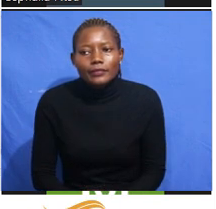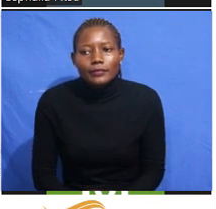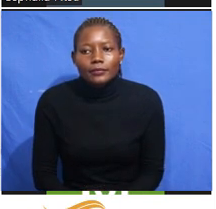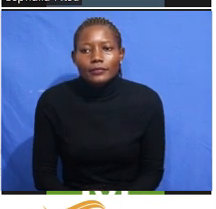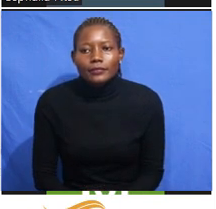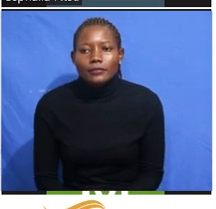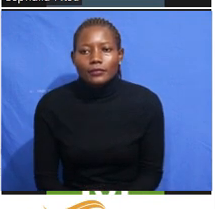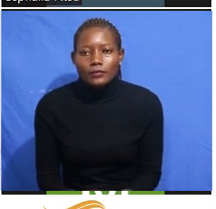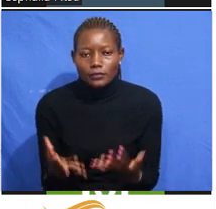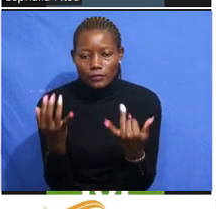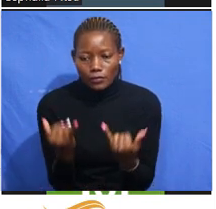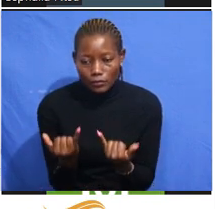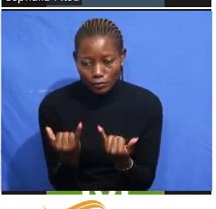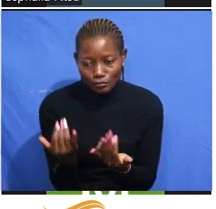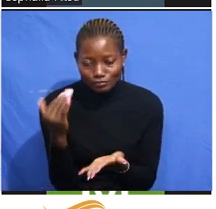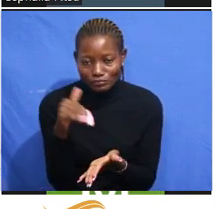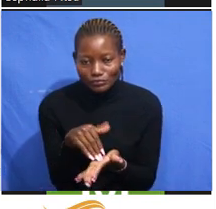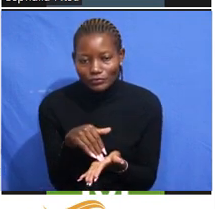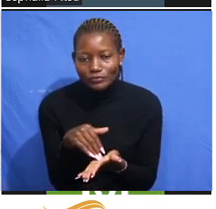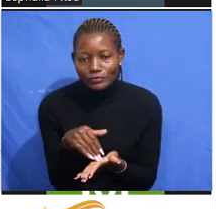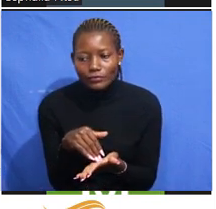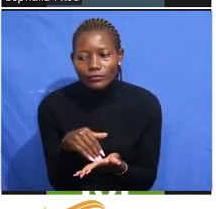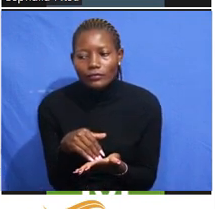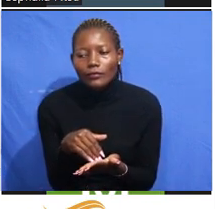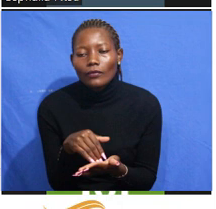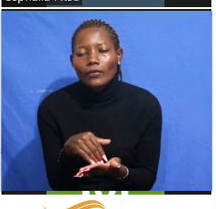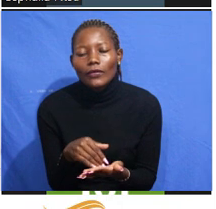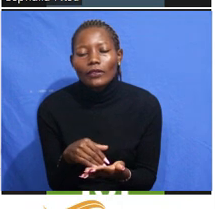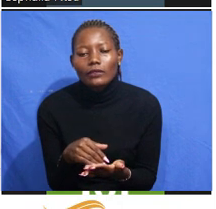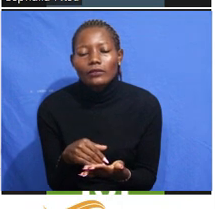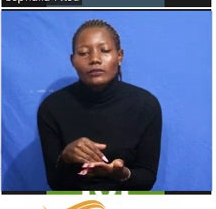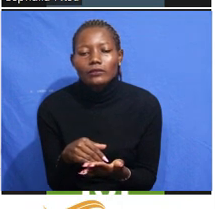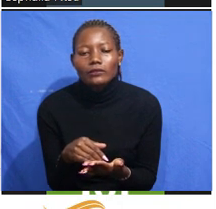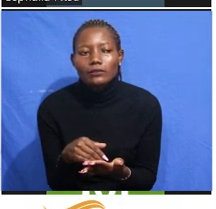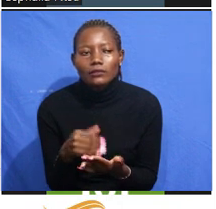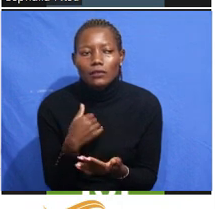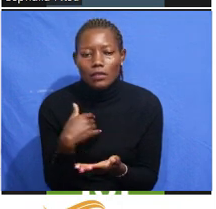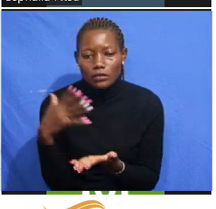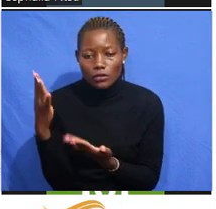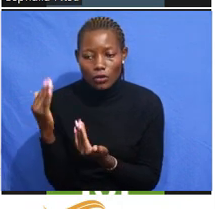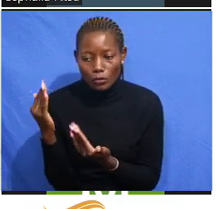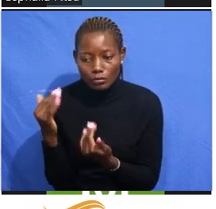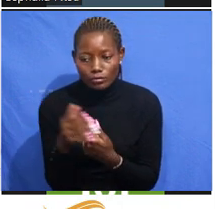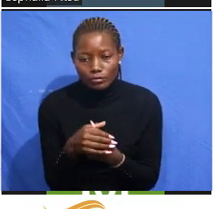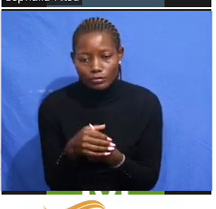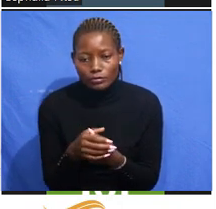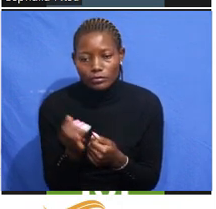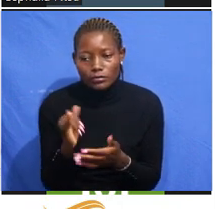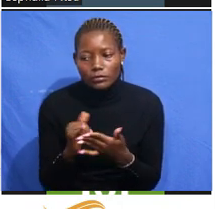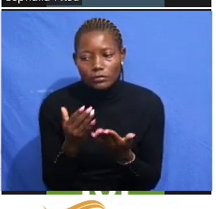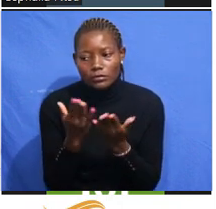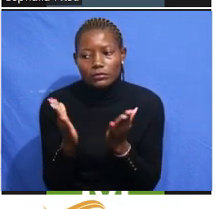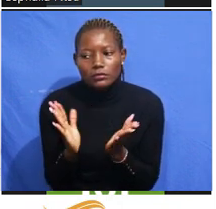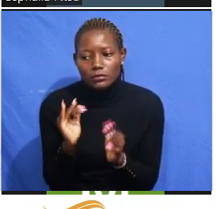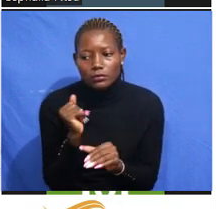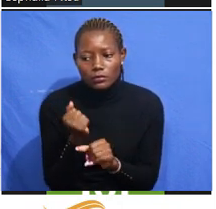Now, again, just a revision, and I hope that you have gone through